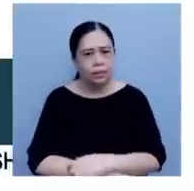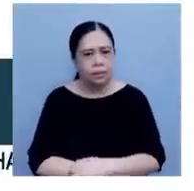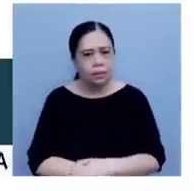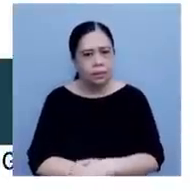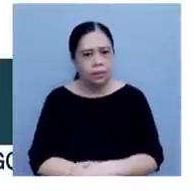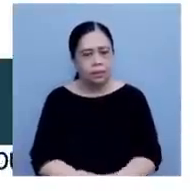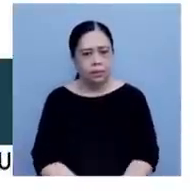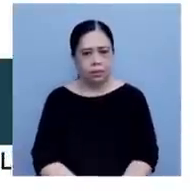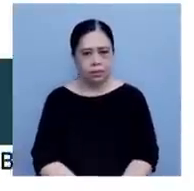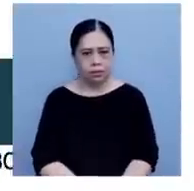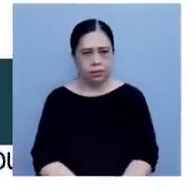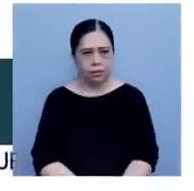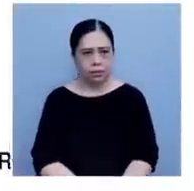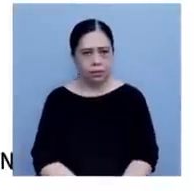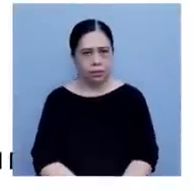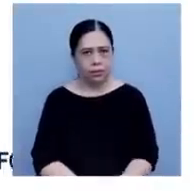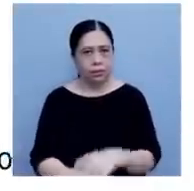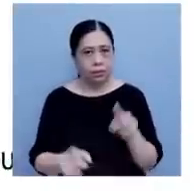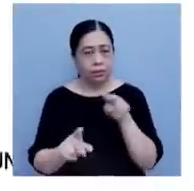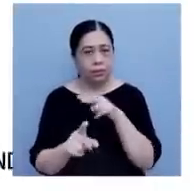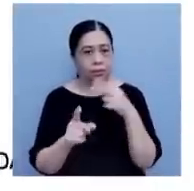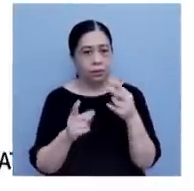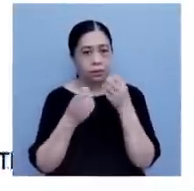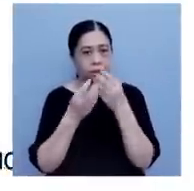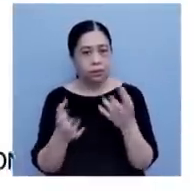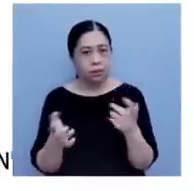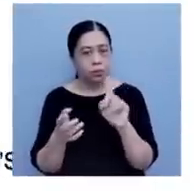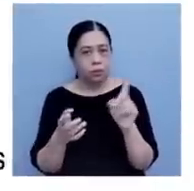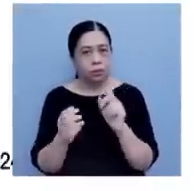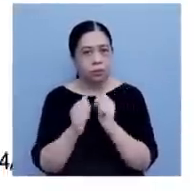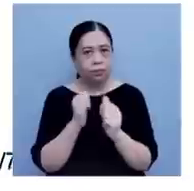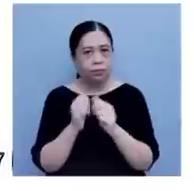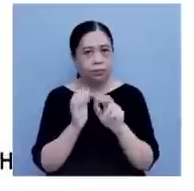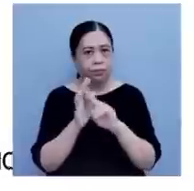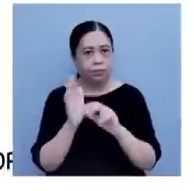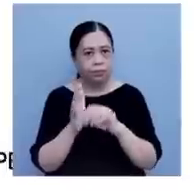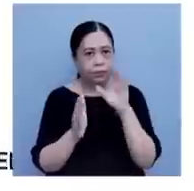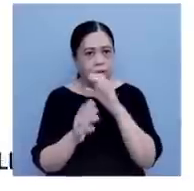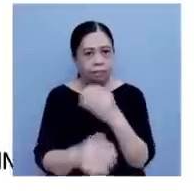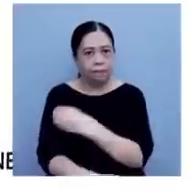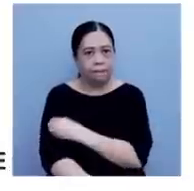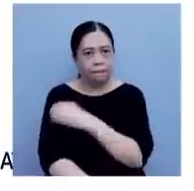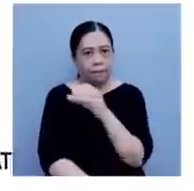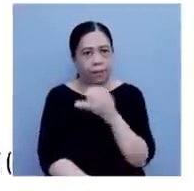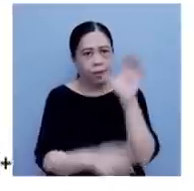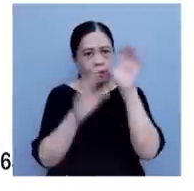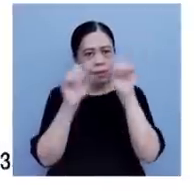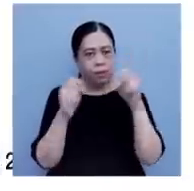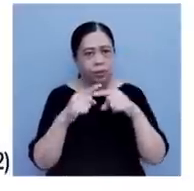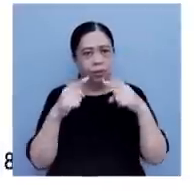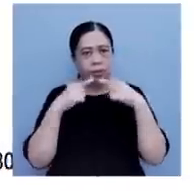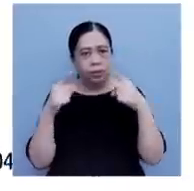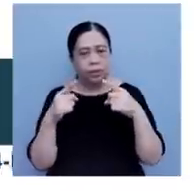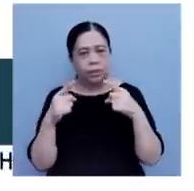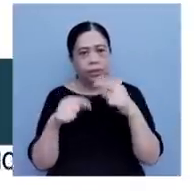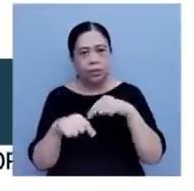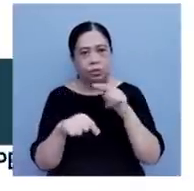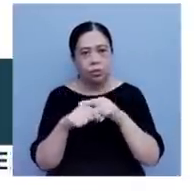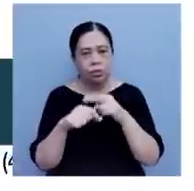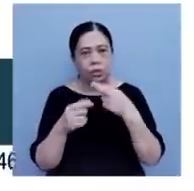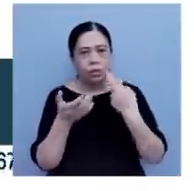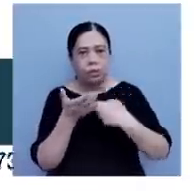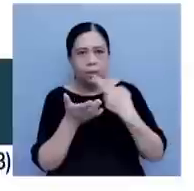Let's give our viewers an overview here before we continue. It seeks to empower the president to declare a state of national rice